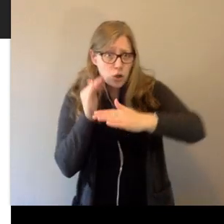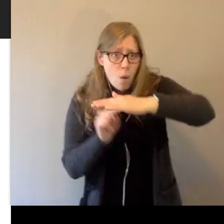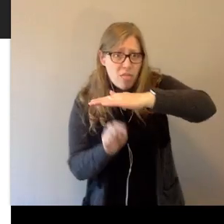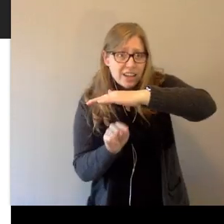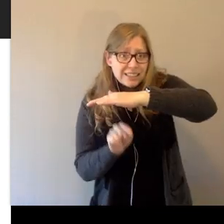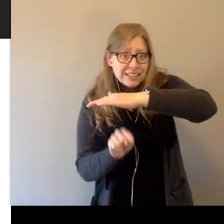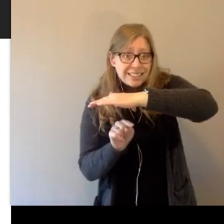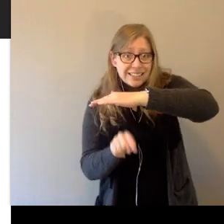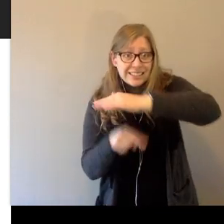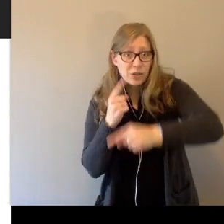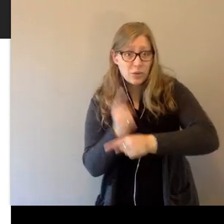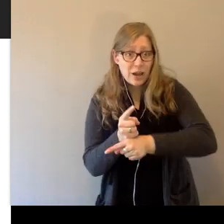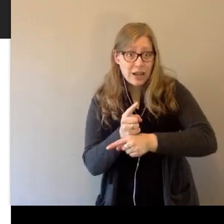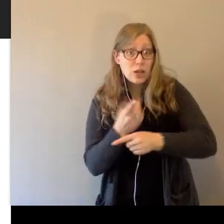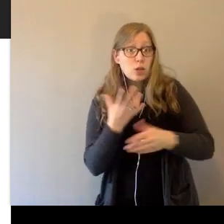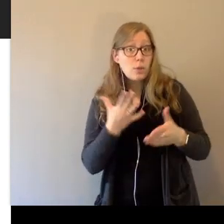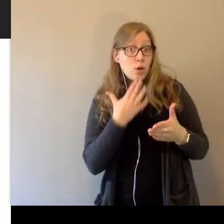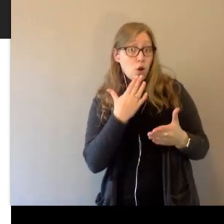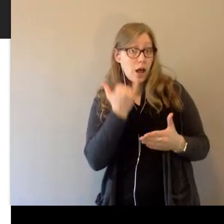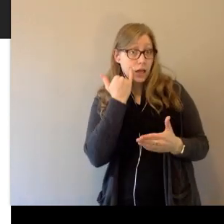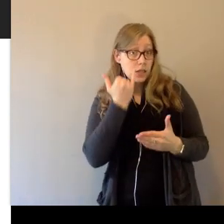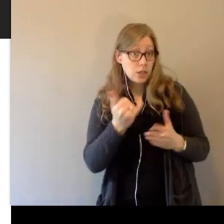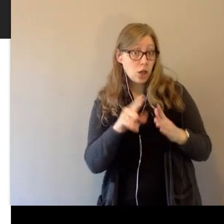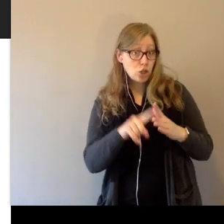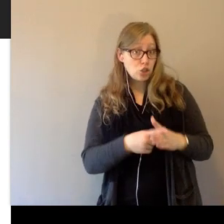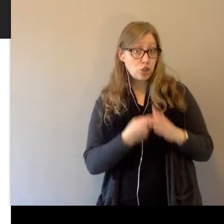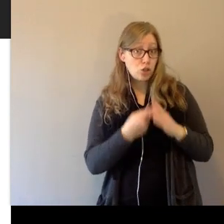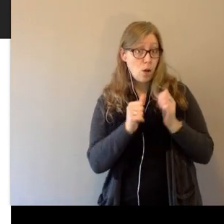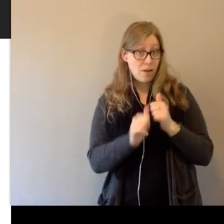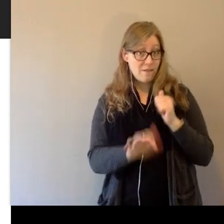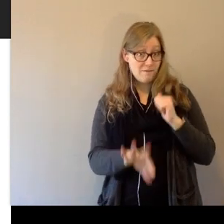by finding the hypotenuse,